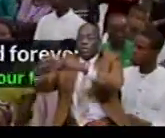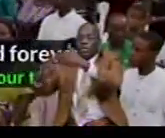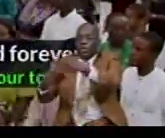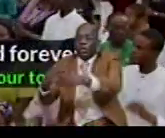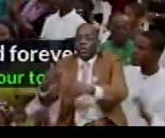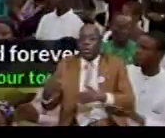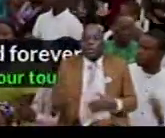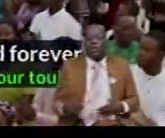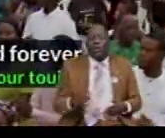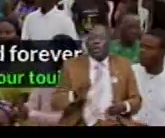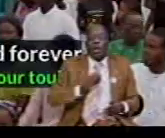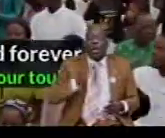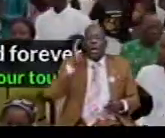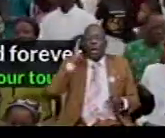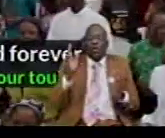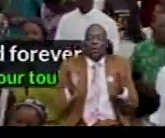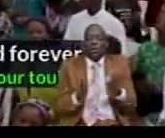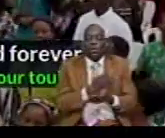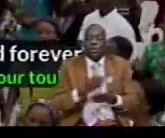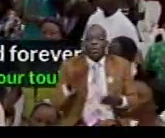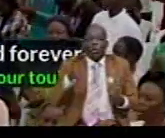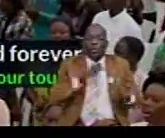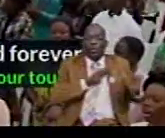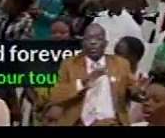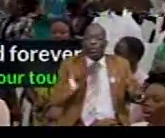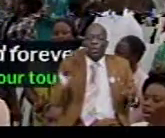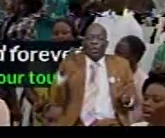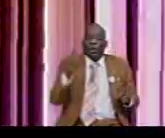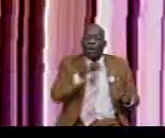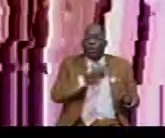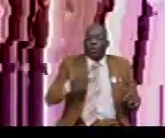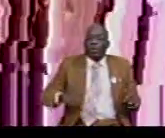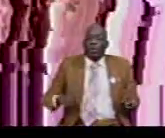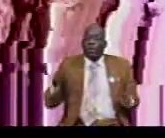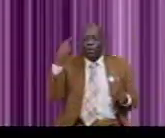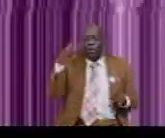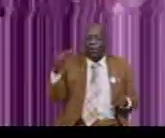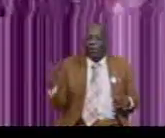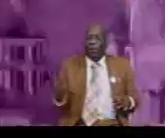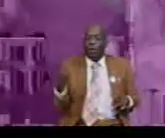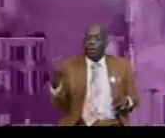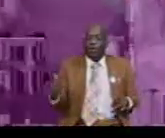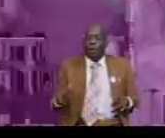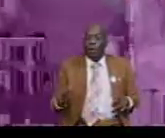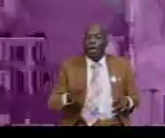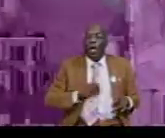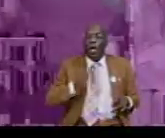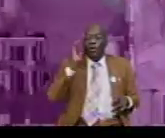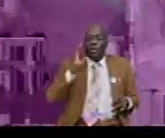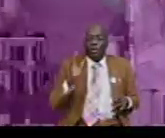generations. Oh, I will sing all the mercies of the Lord forever. I will sing. All